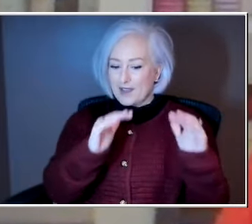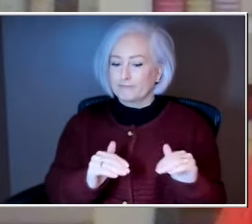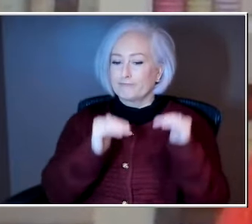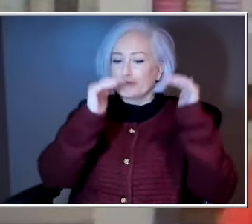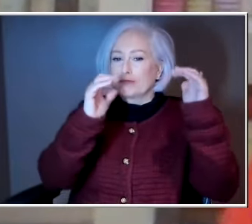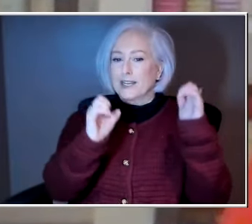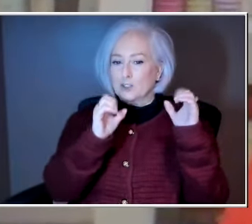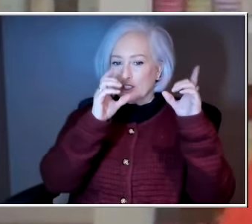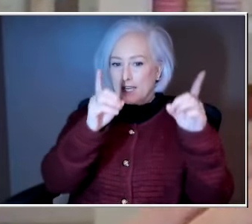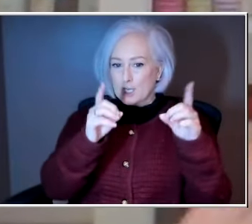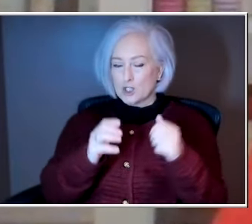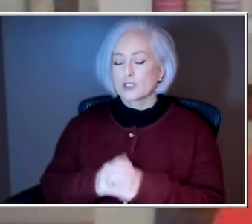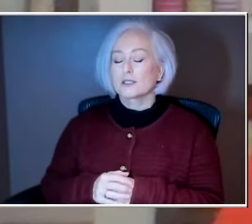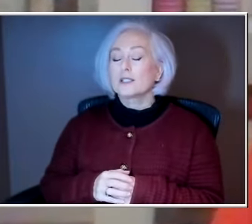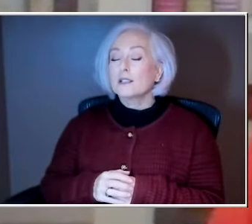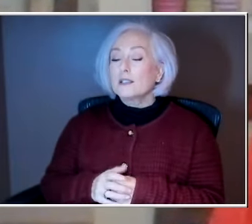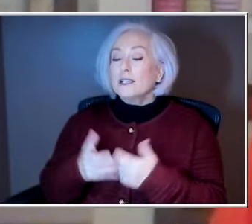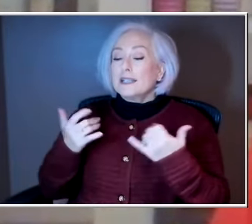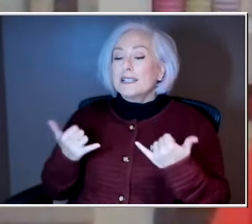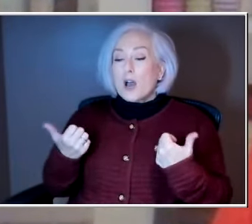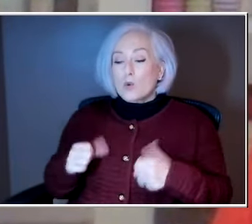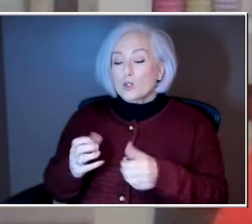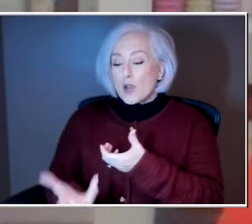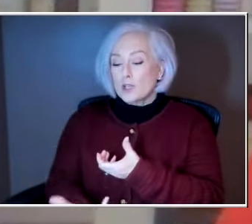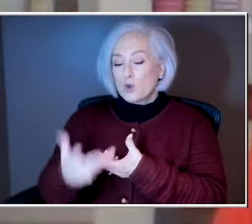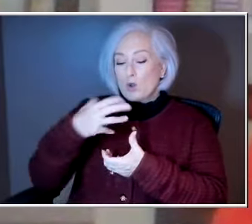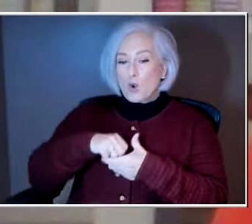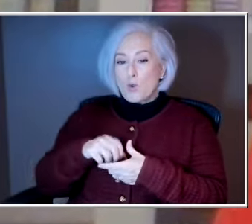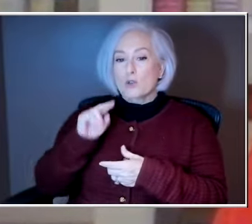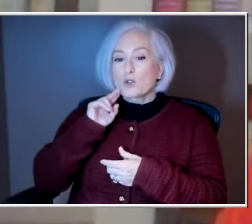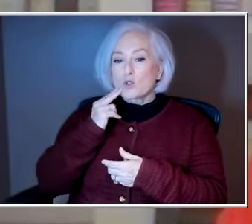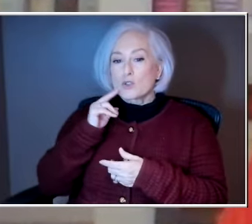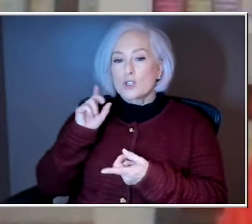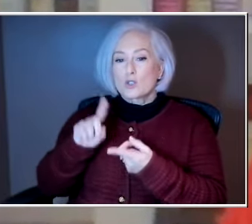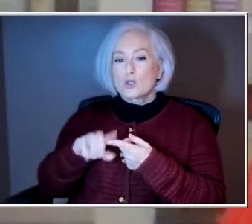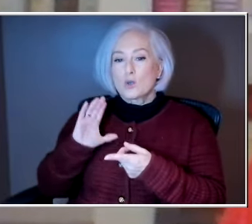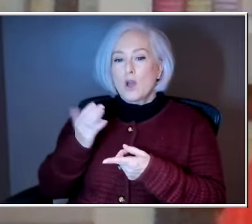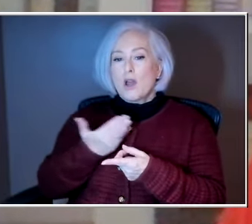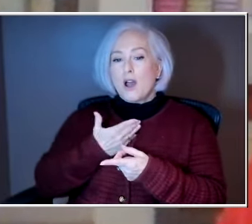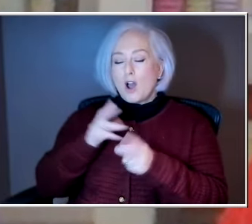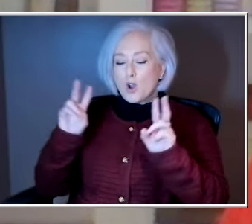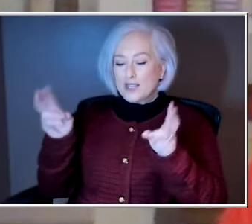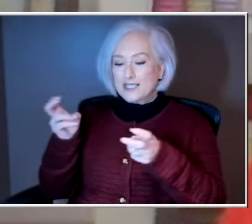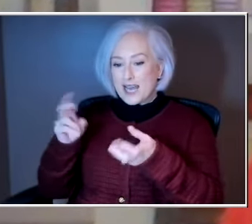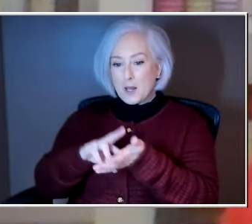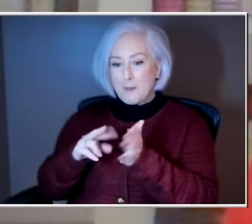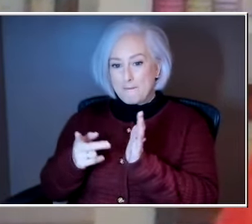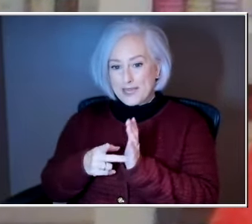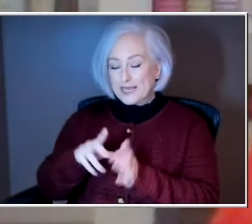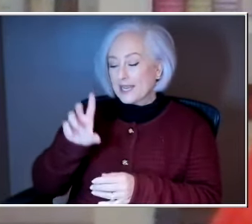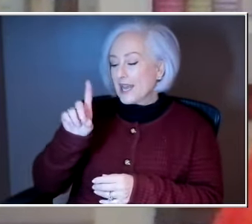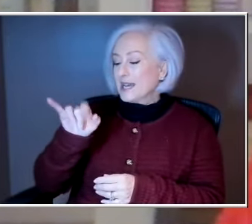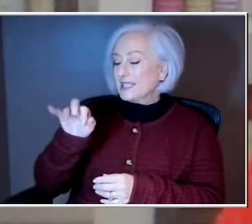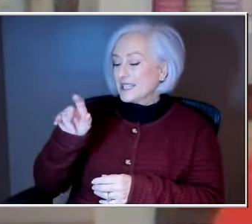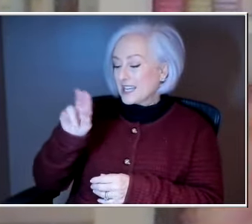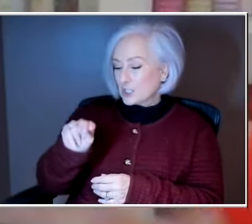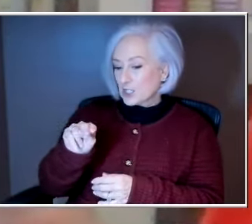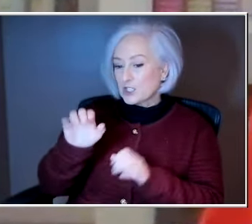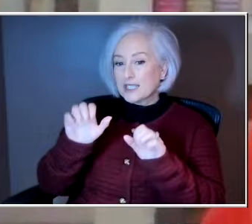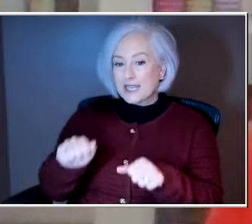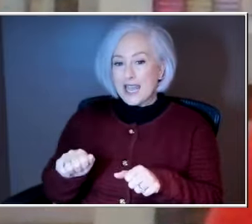are trying to incorporate nutritionists into our title. So a dietitian can be called a